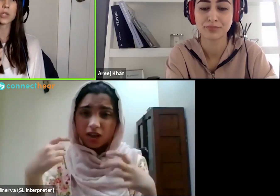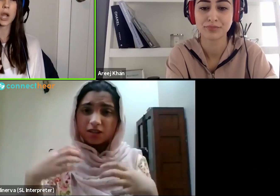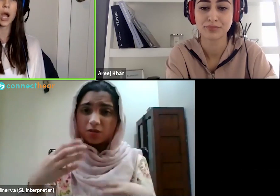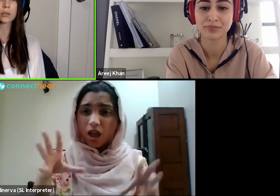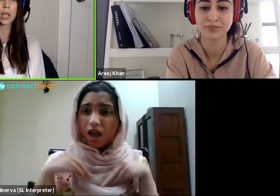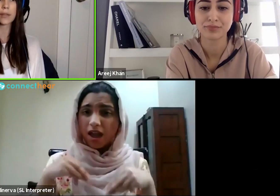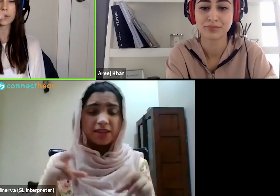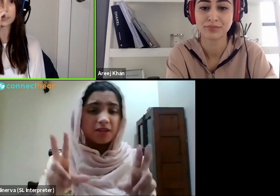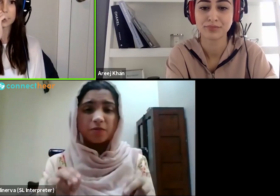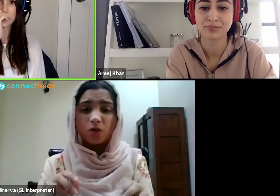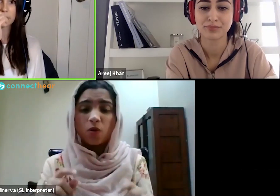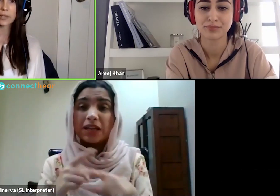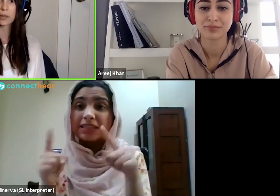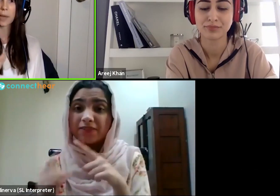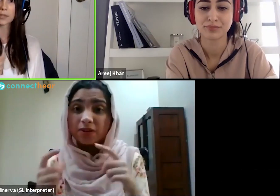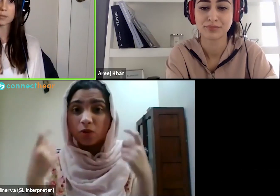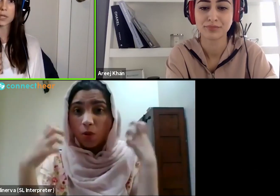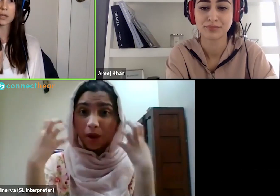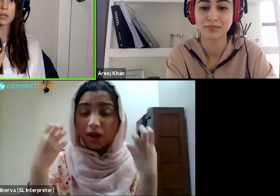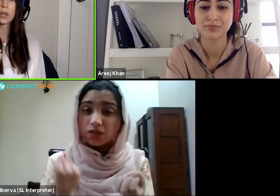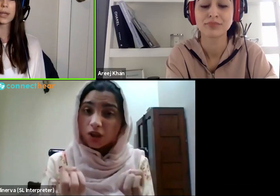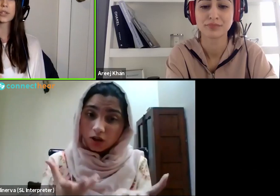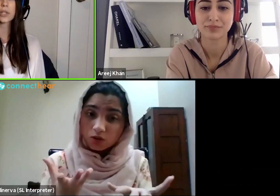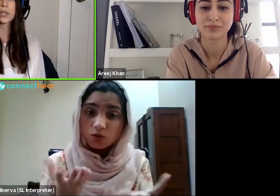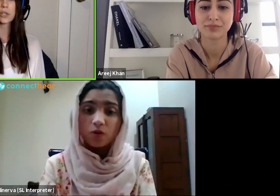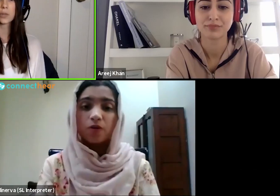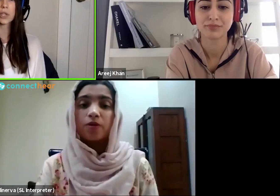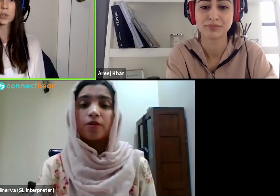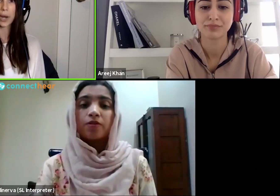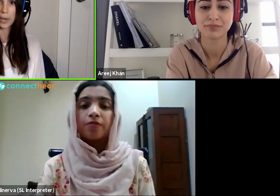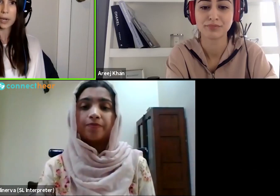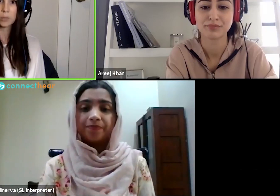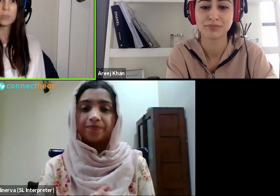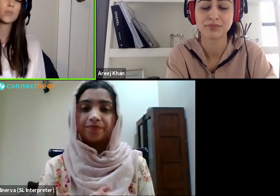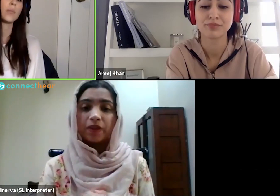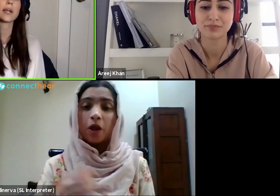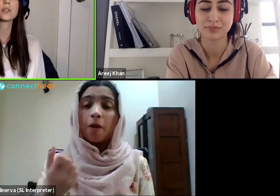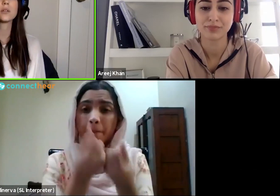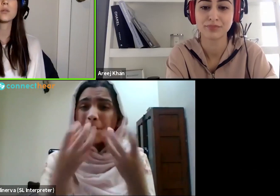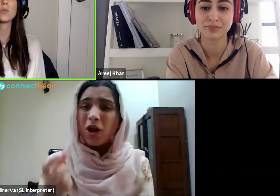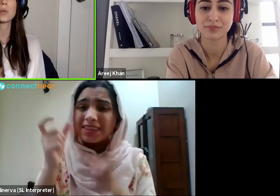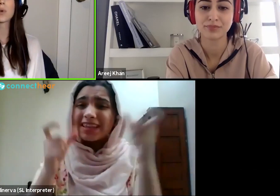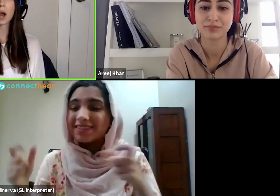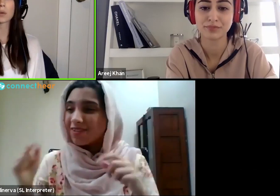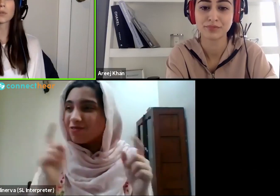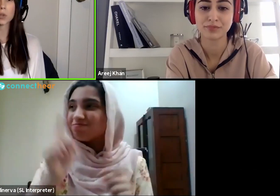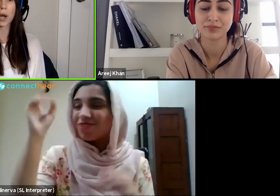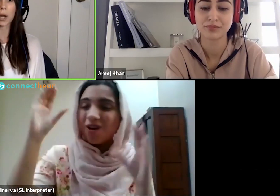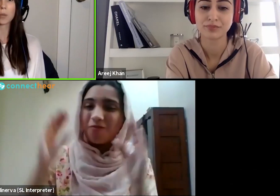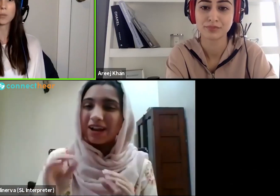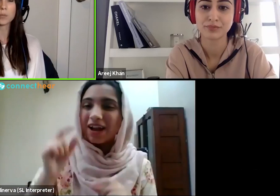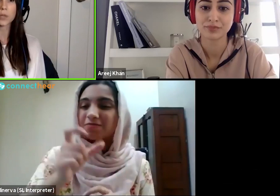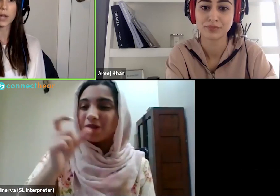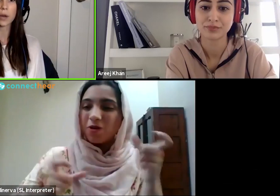to not let their insecurities get the best of me and just to continue to be who I am and to be proud of who